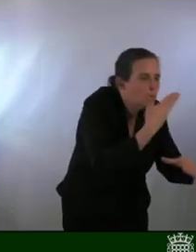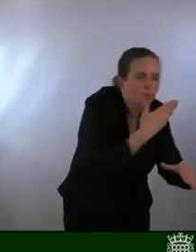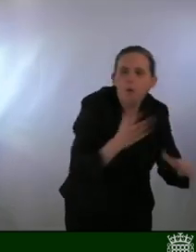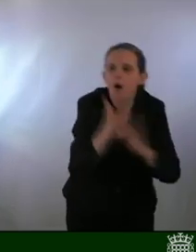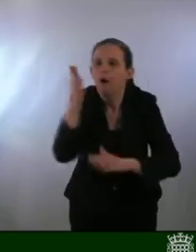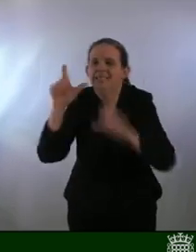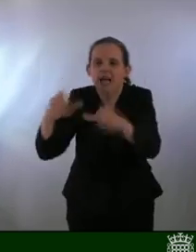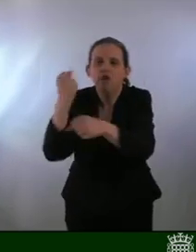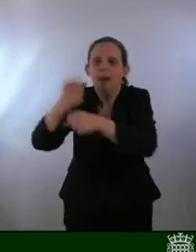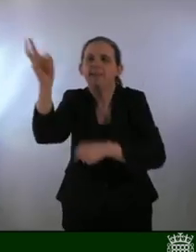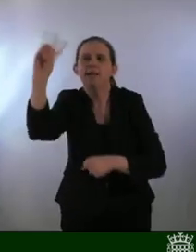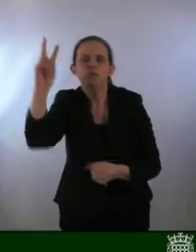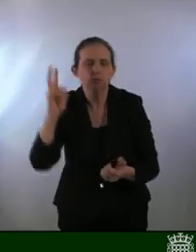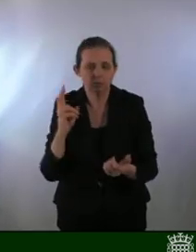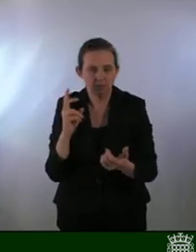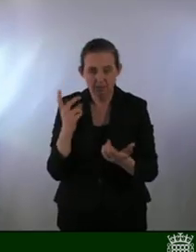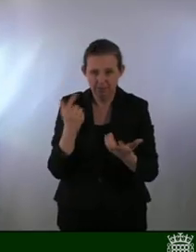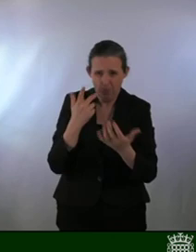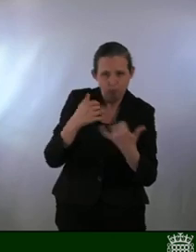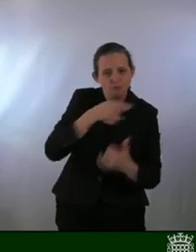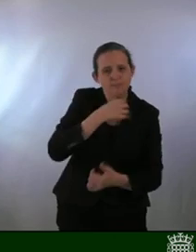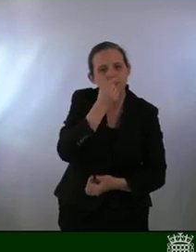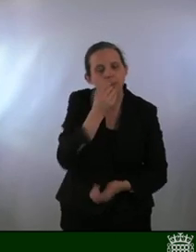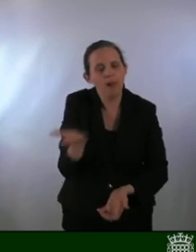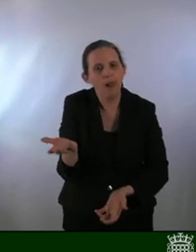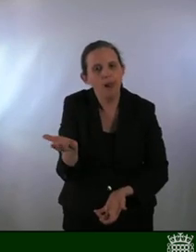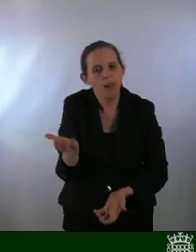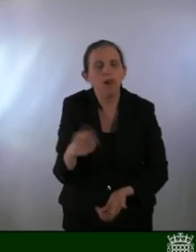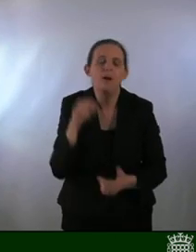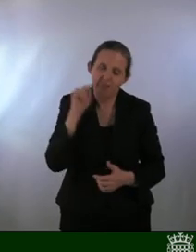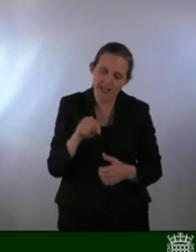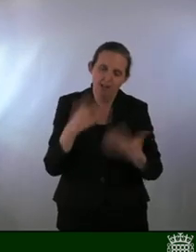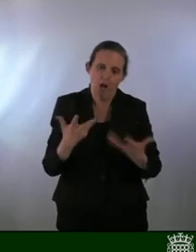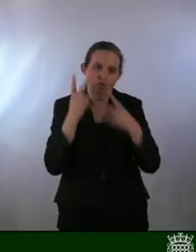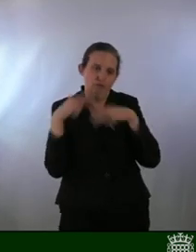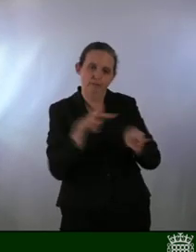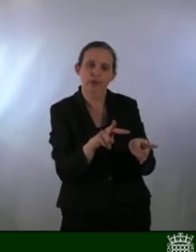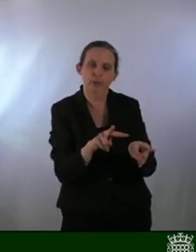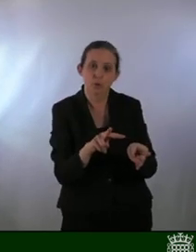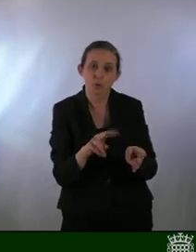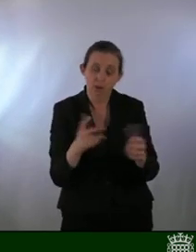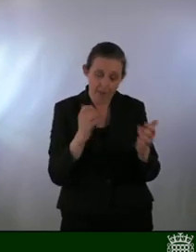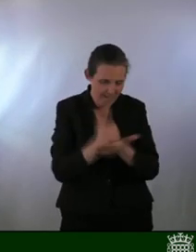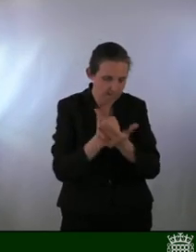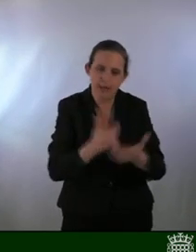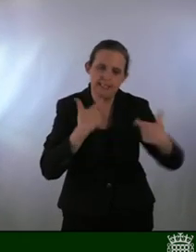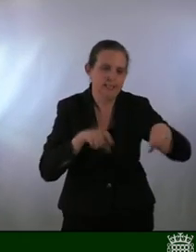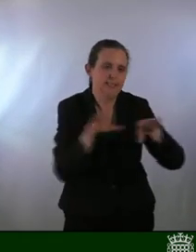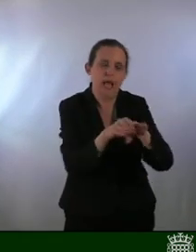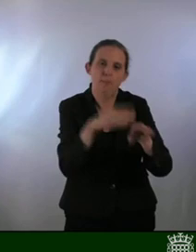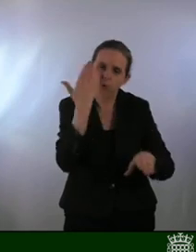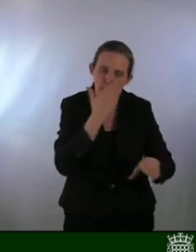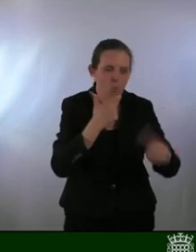this matter under review, and it's something that we are in constant discussion about. But we haven't changed the advice on schools